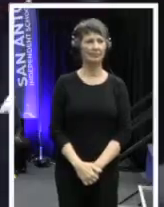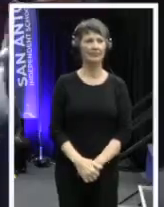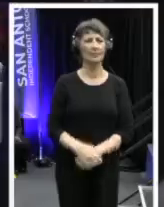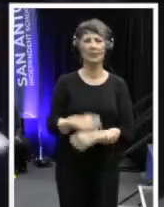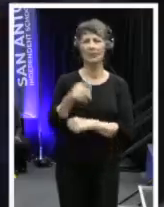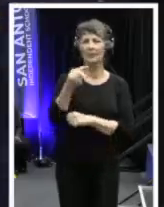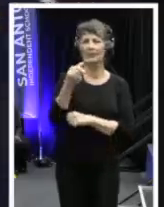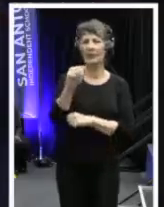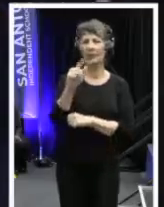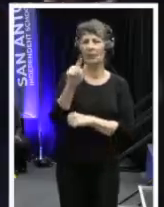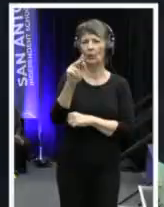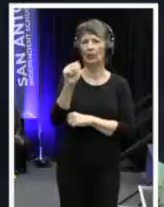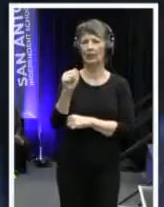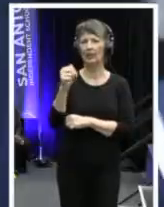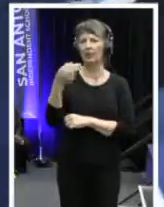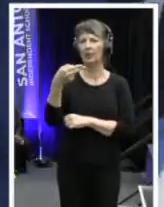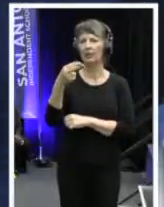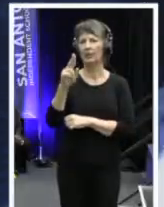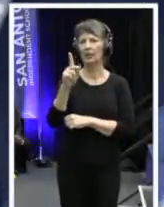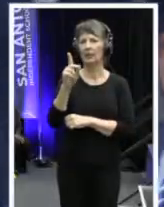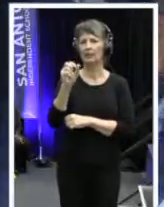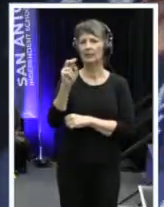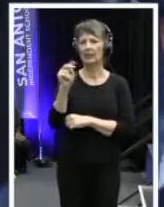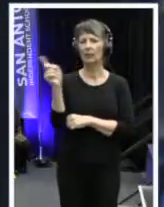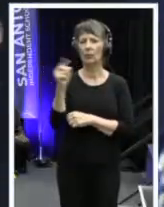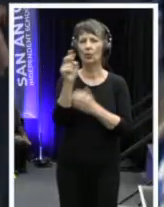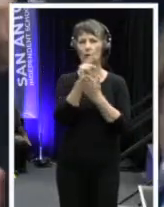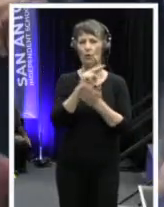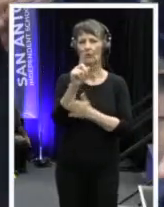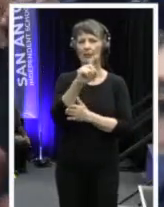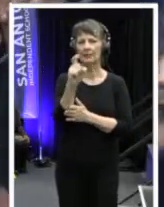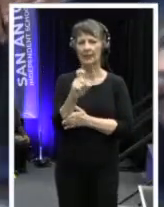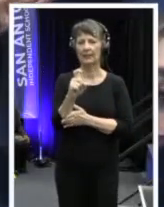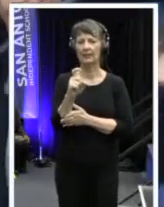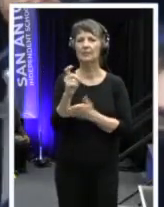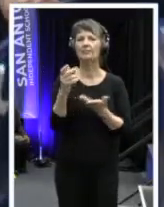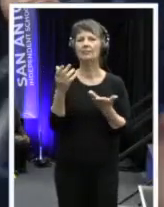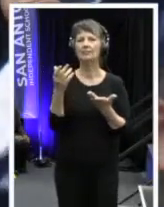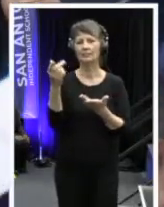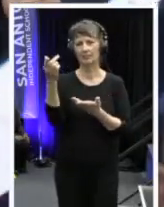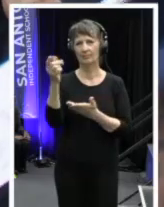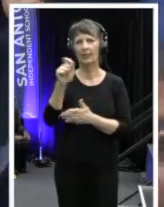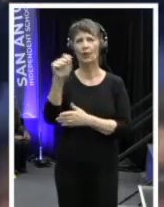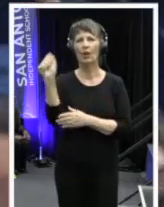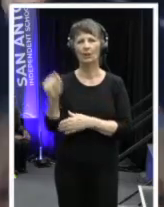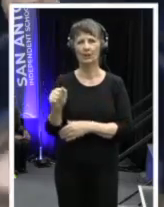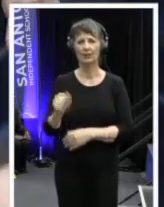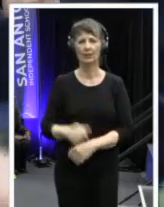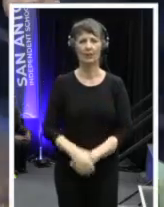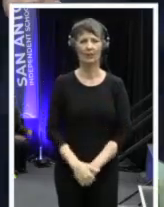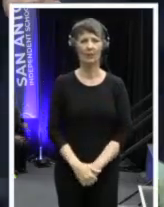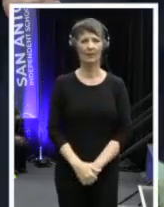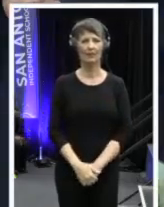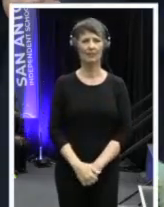Tallulah Jewel Hudson will be attending the University of Texas at Austin.